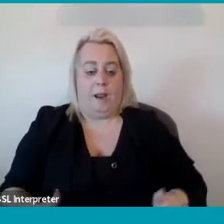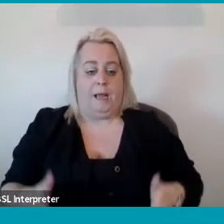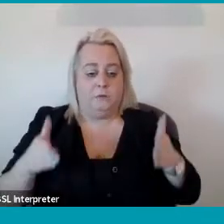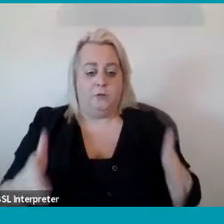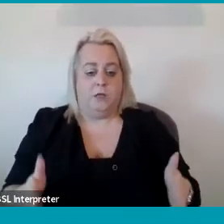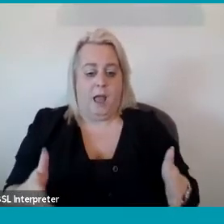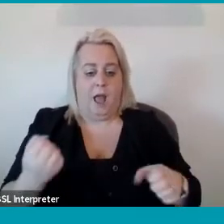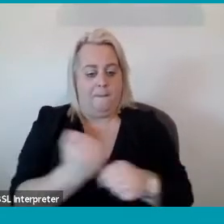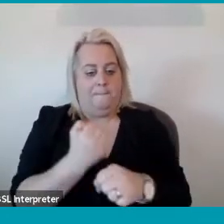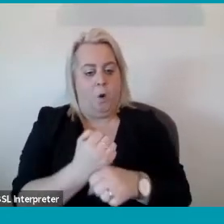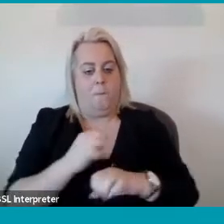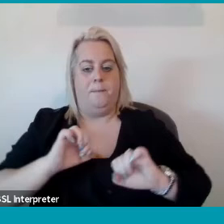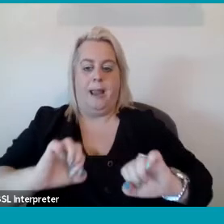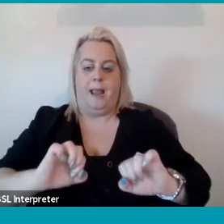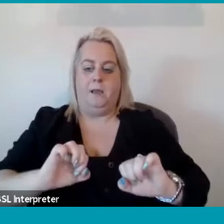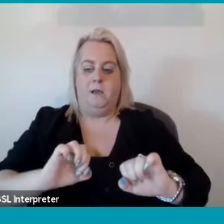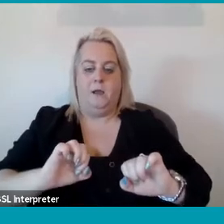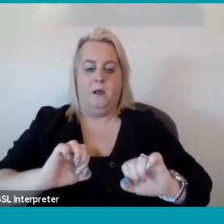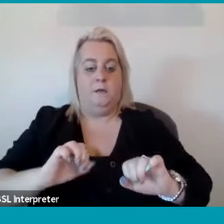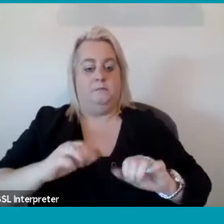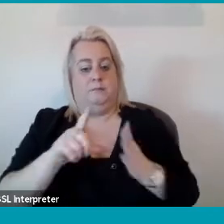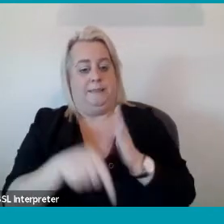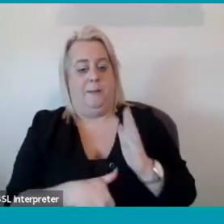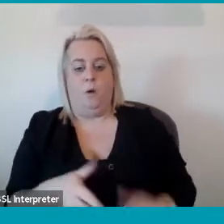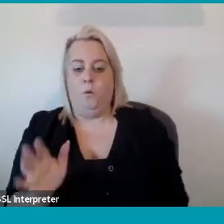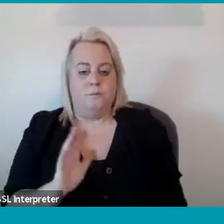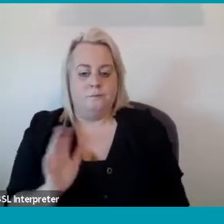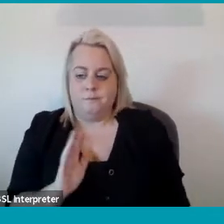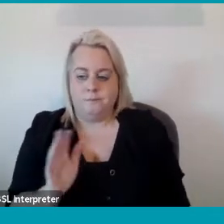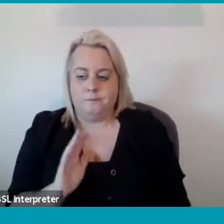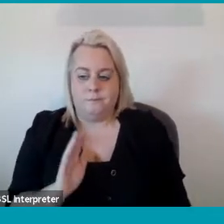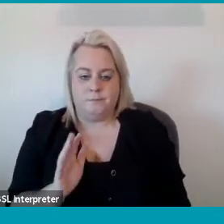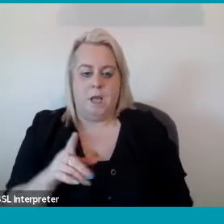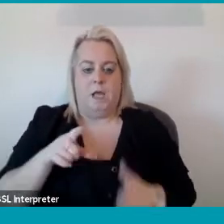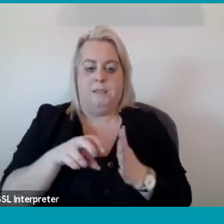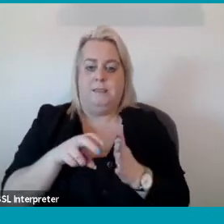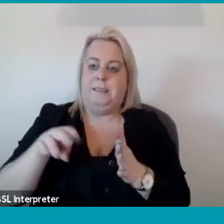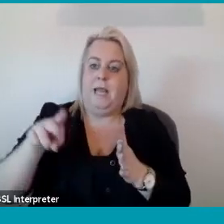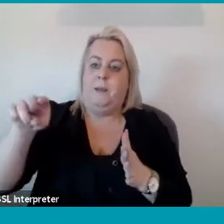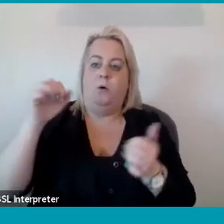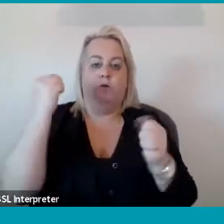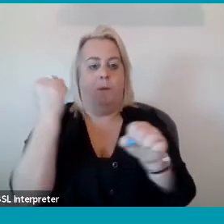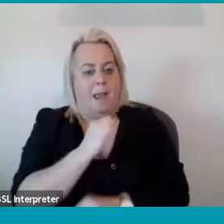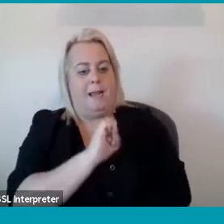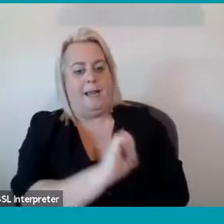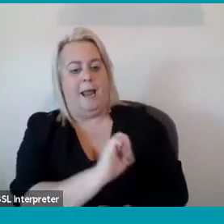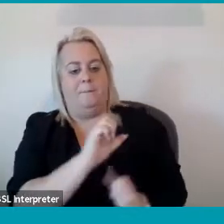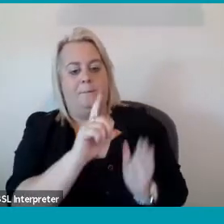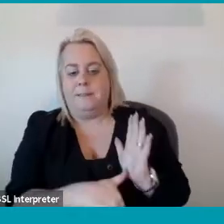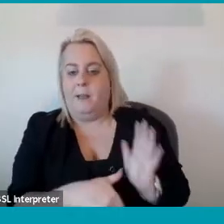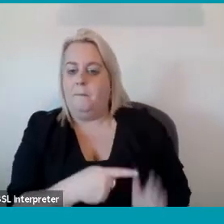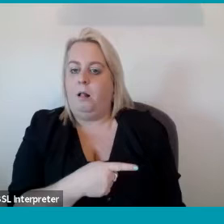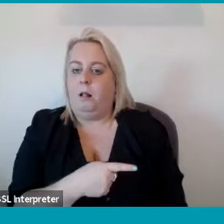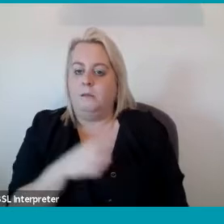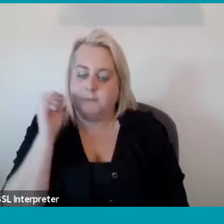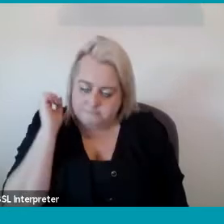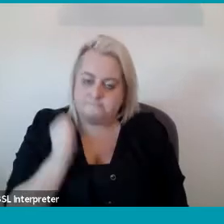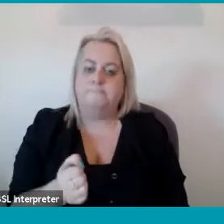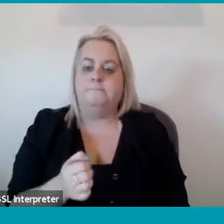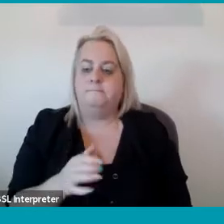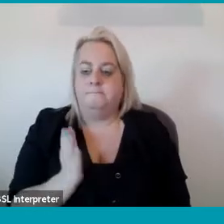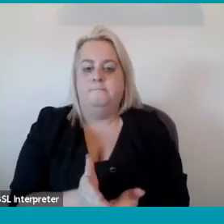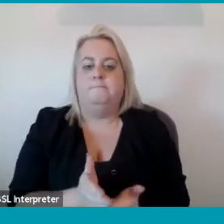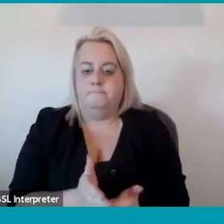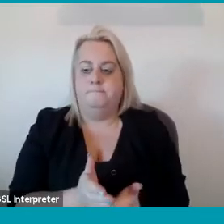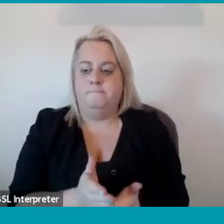or by his inability to walk upstairs. He's disabled by the stairs. So that's a